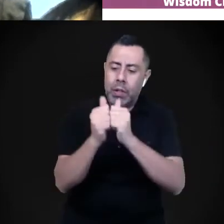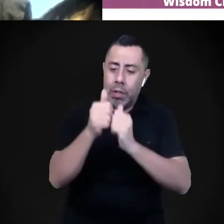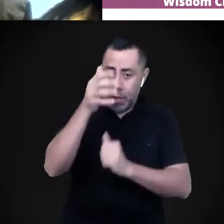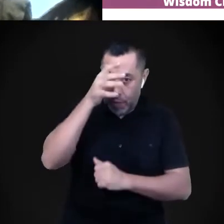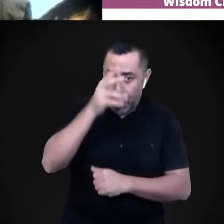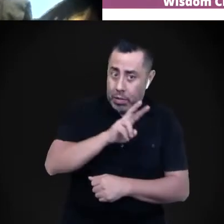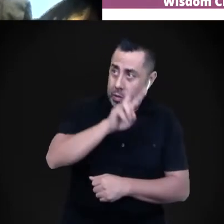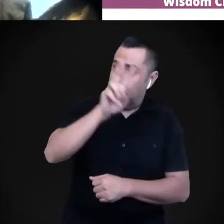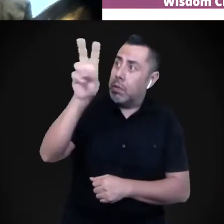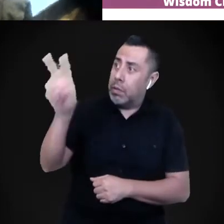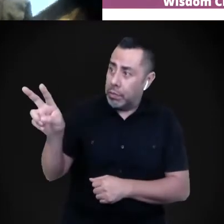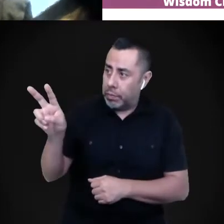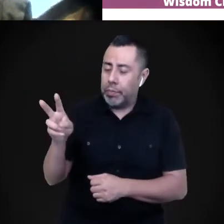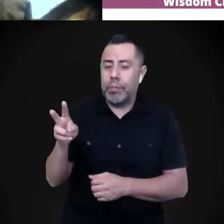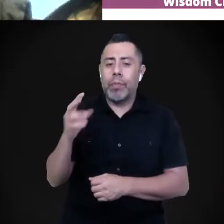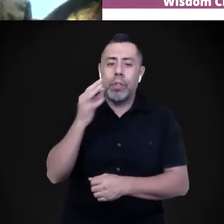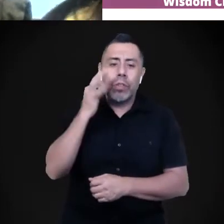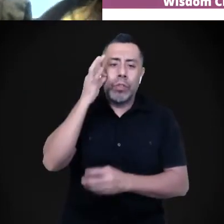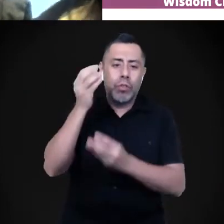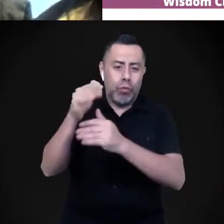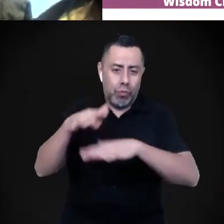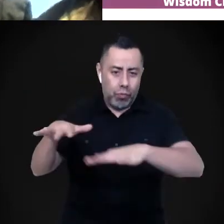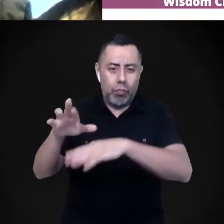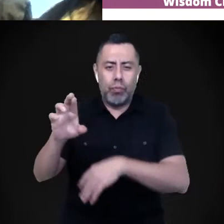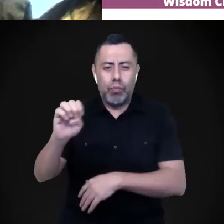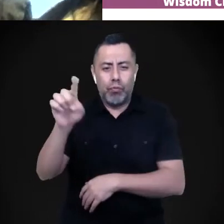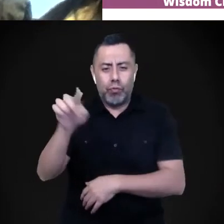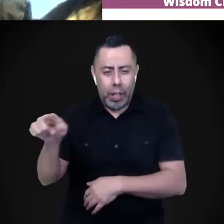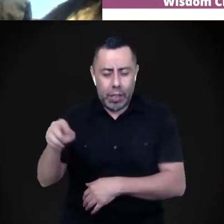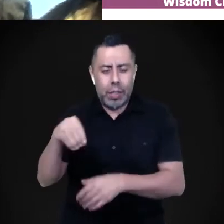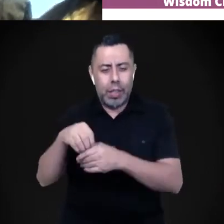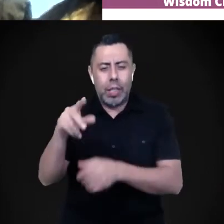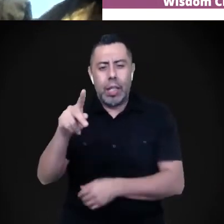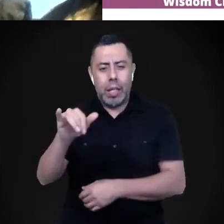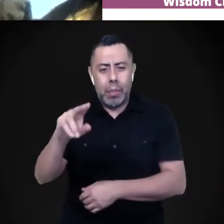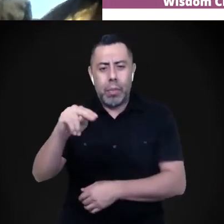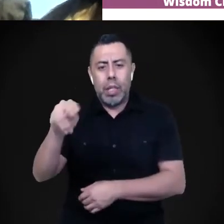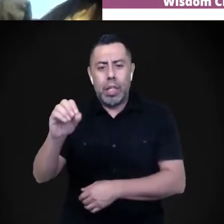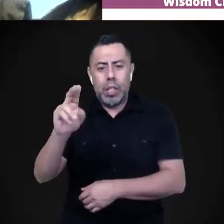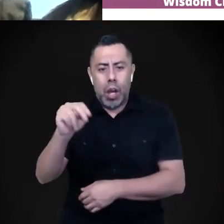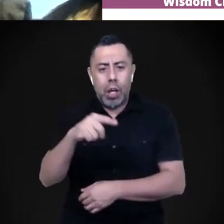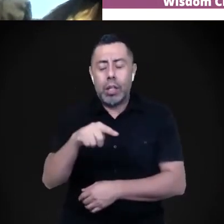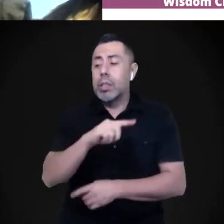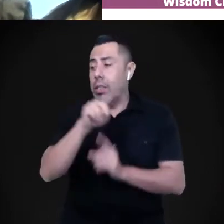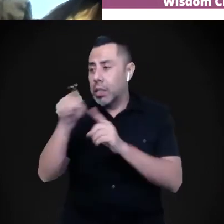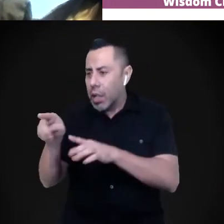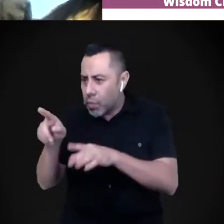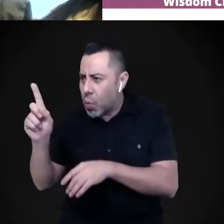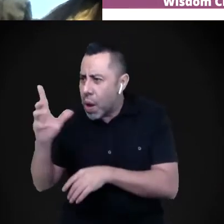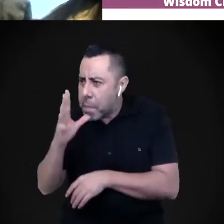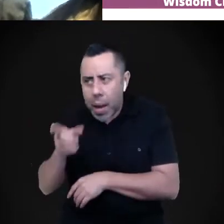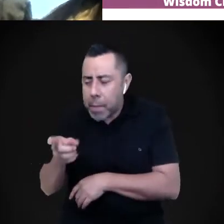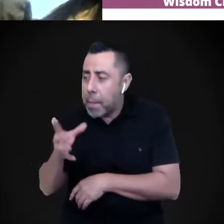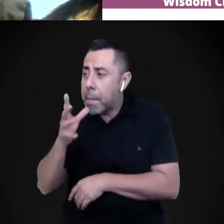res, to Pinon area, and found out that her mom was in Phoenix. Grandma